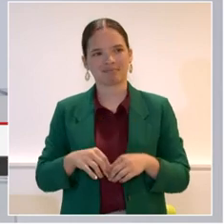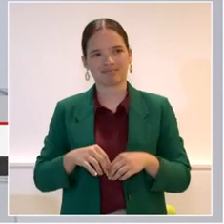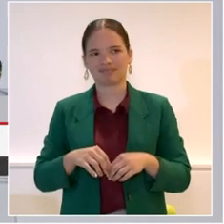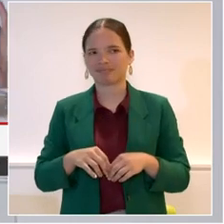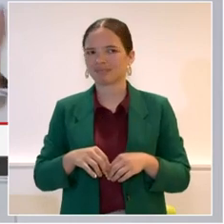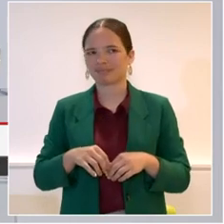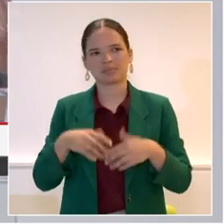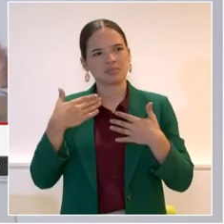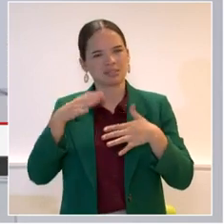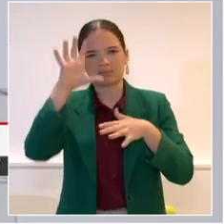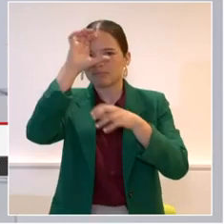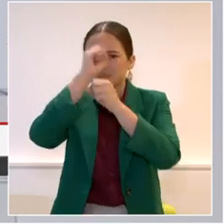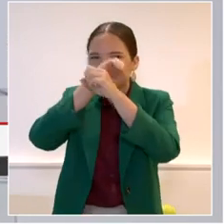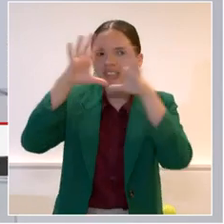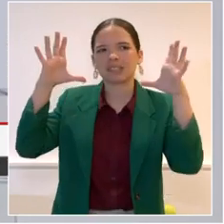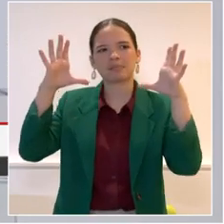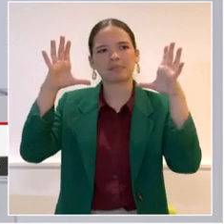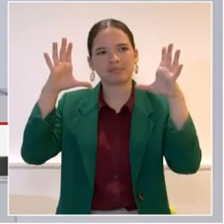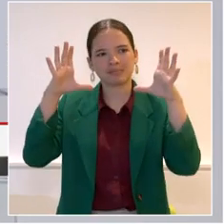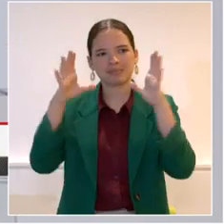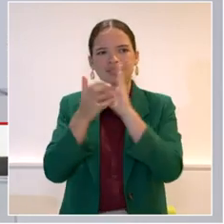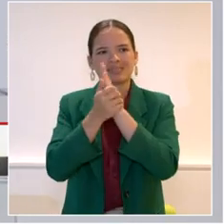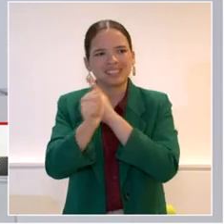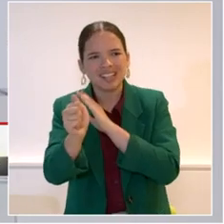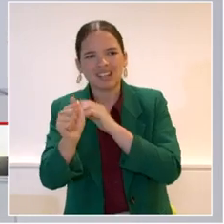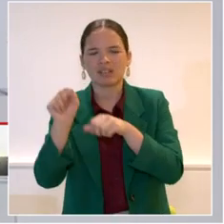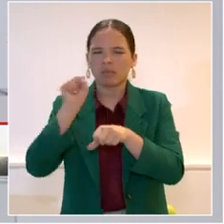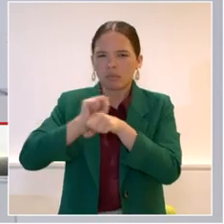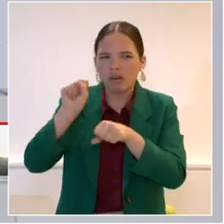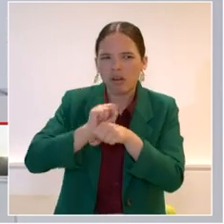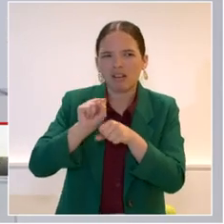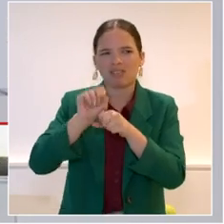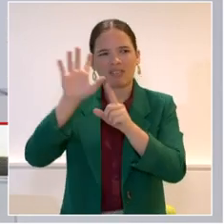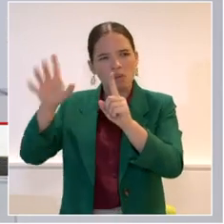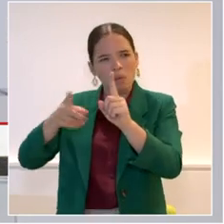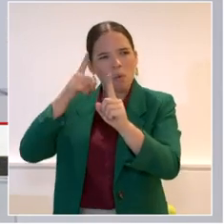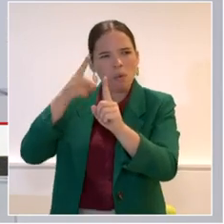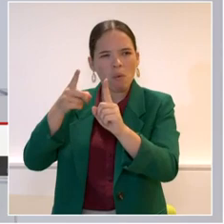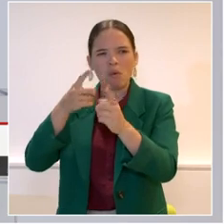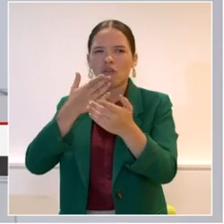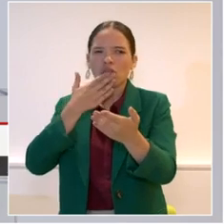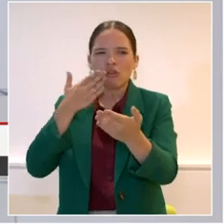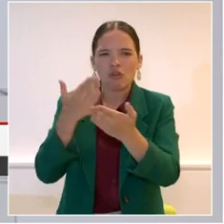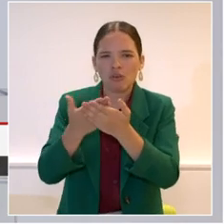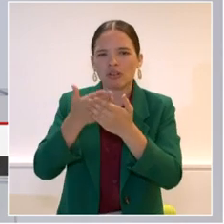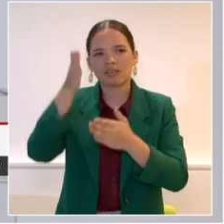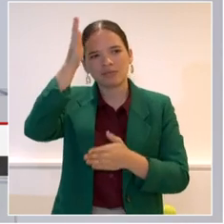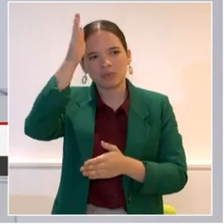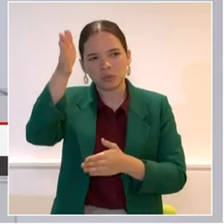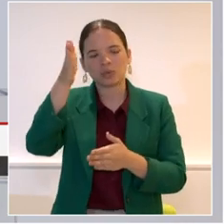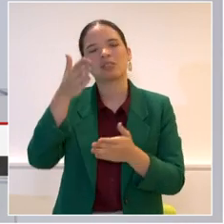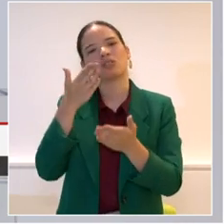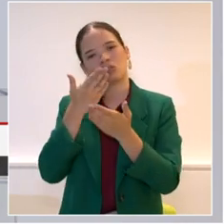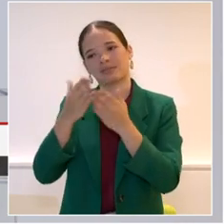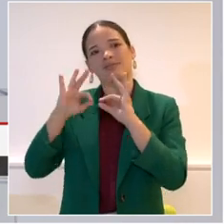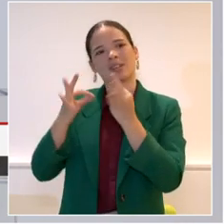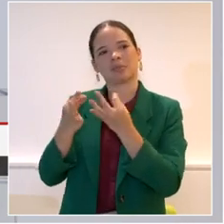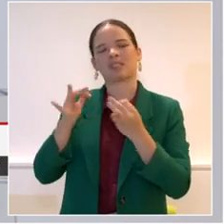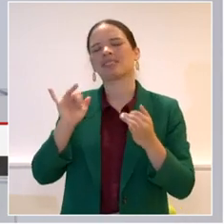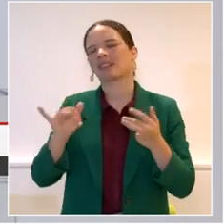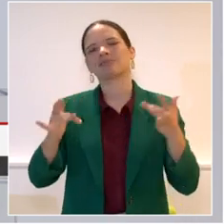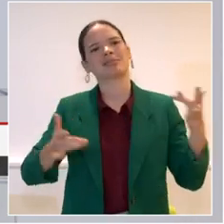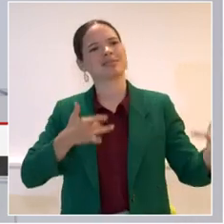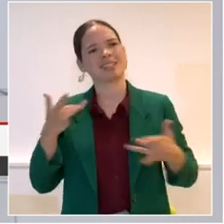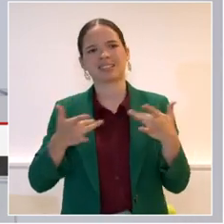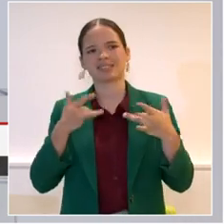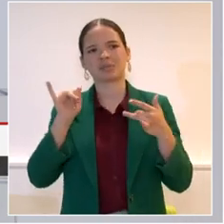talents toward their futures with their families. So I just could not be more thrilled to celebrate this milestone with you today.